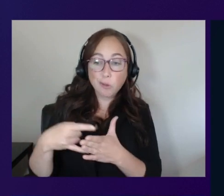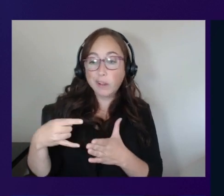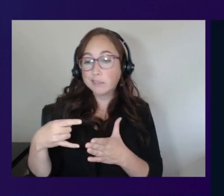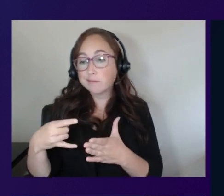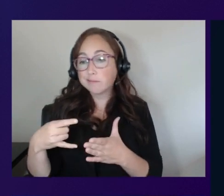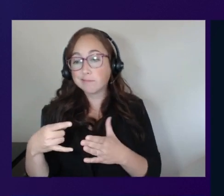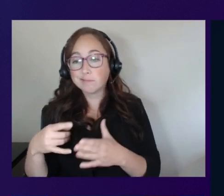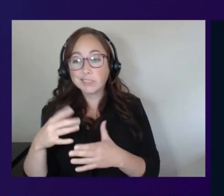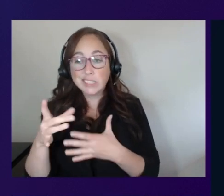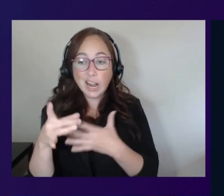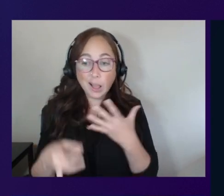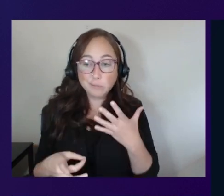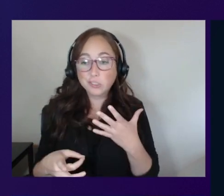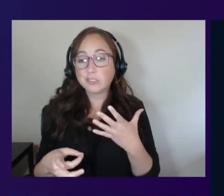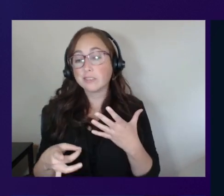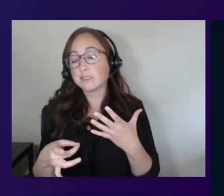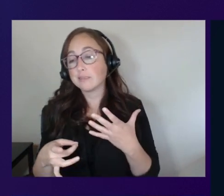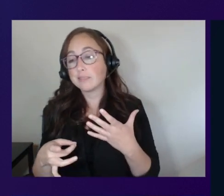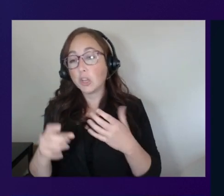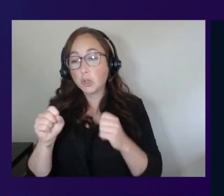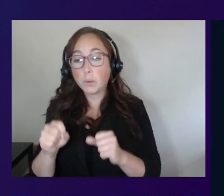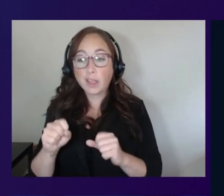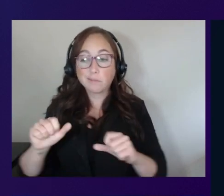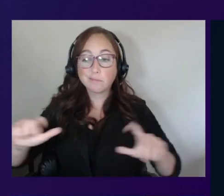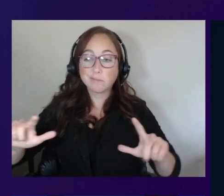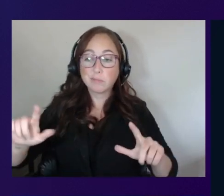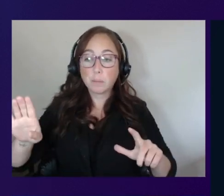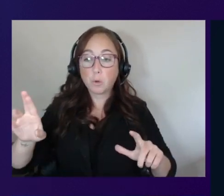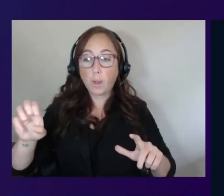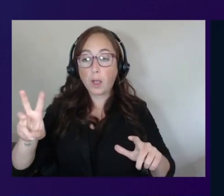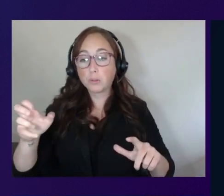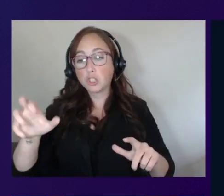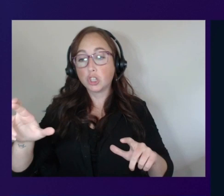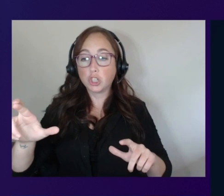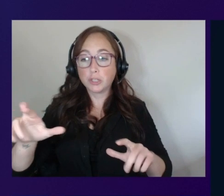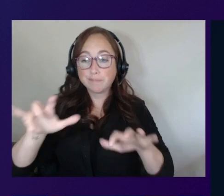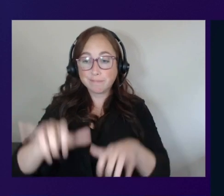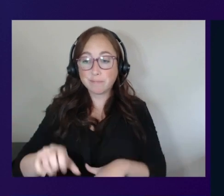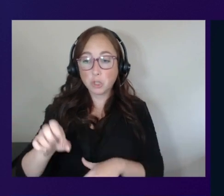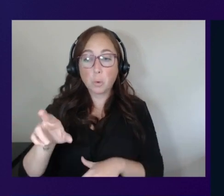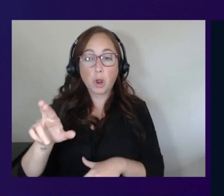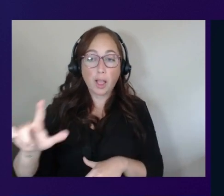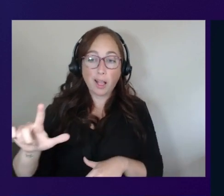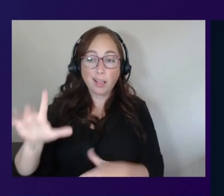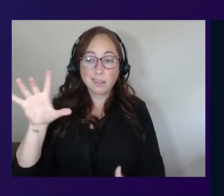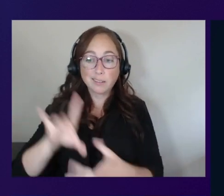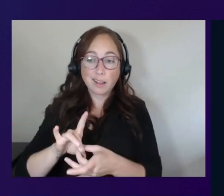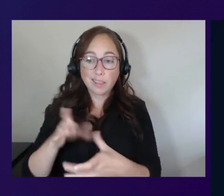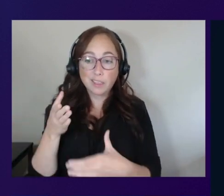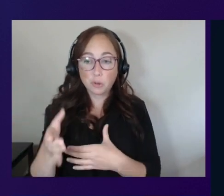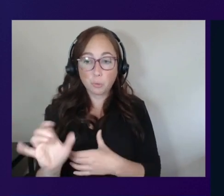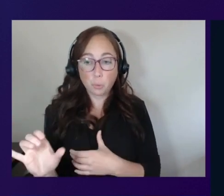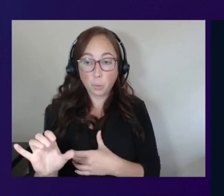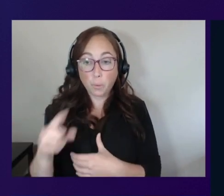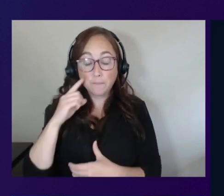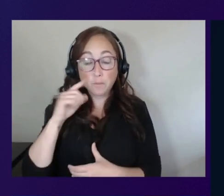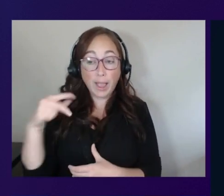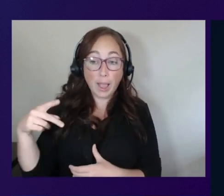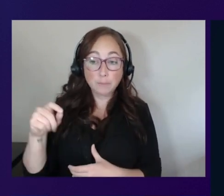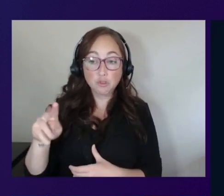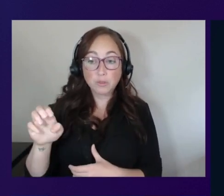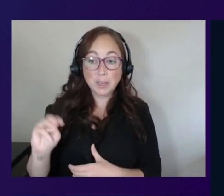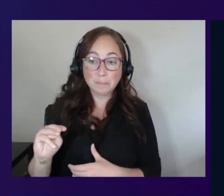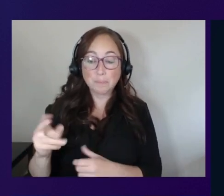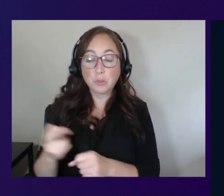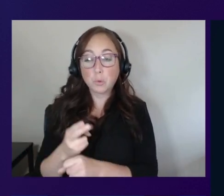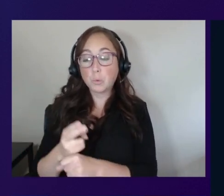always, pull up a web browser and just key in the URL and connect to workspaces. And for AppStream, you can use, Windows native client as